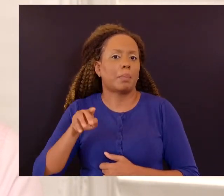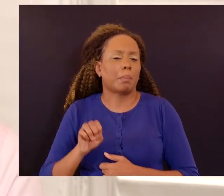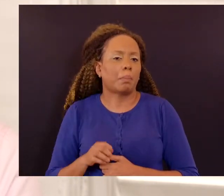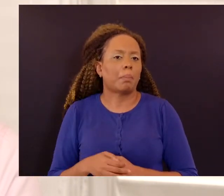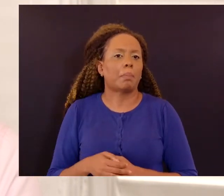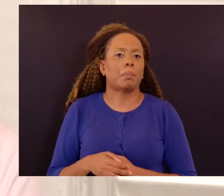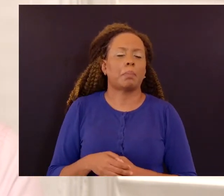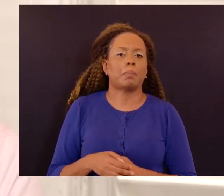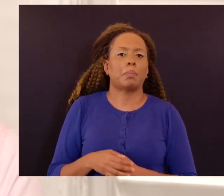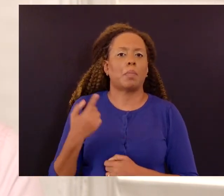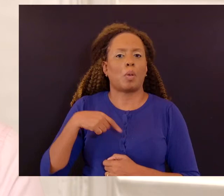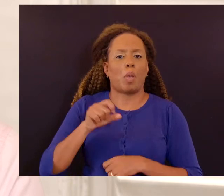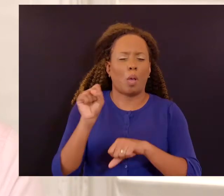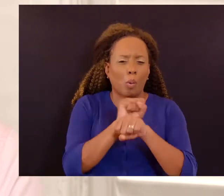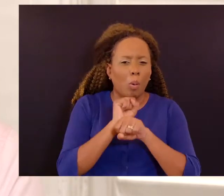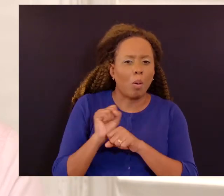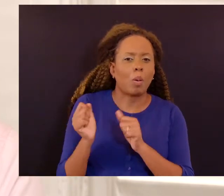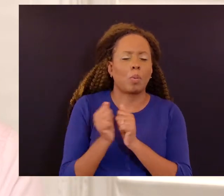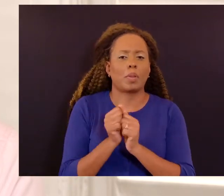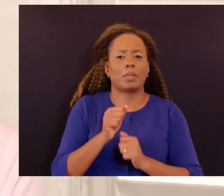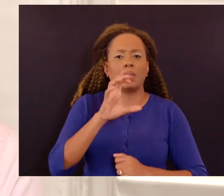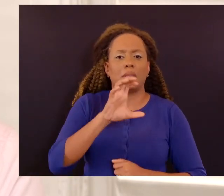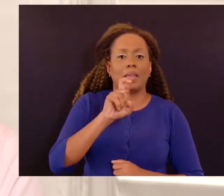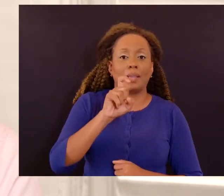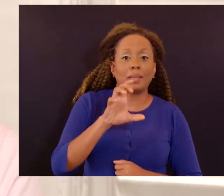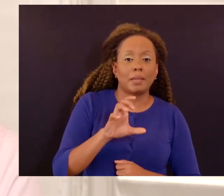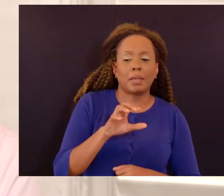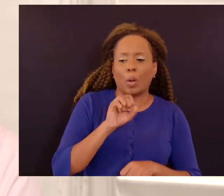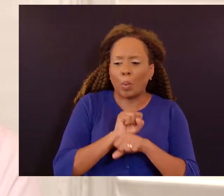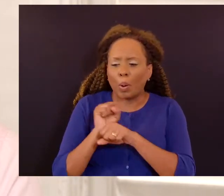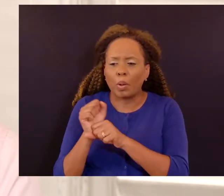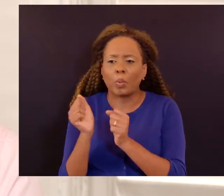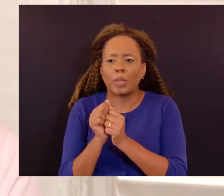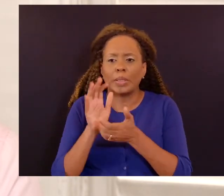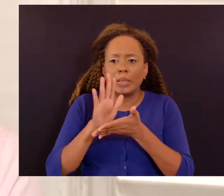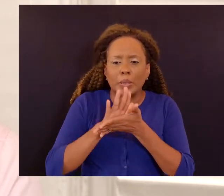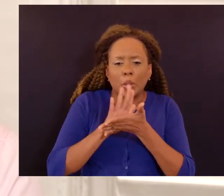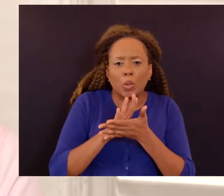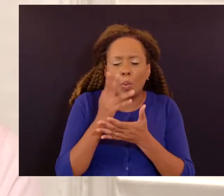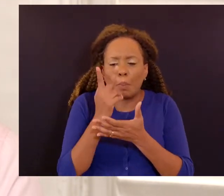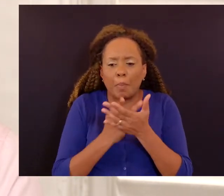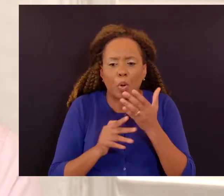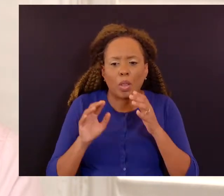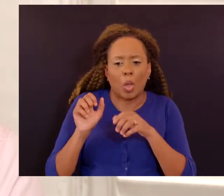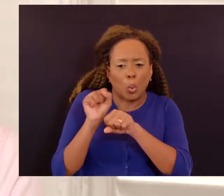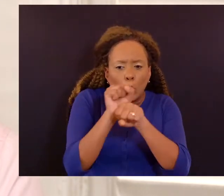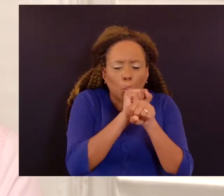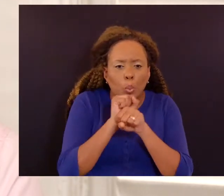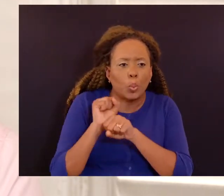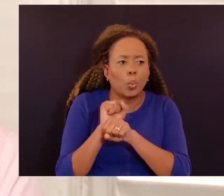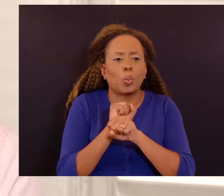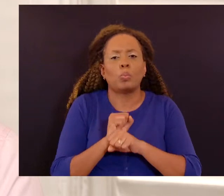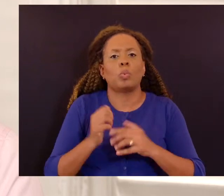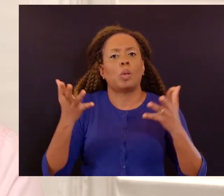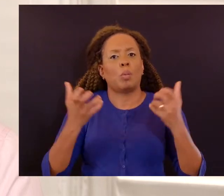with the Caribbean Examinations Council and the schools to ensure that we are able to resolve all of the requests for reviews